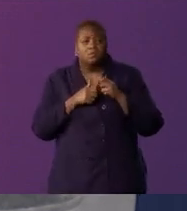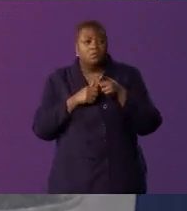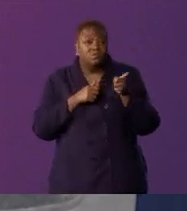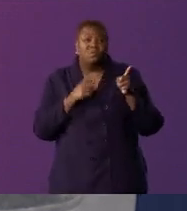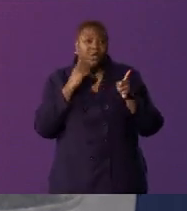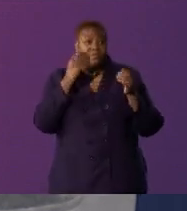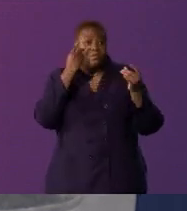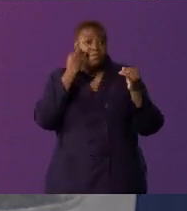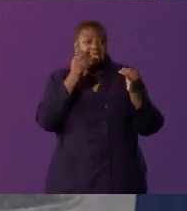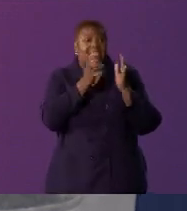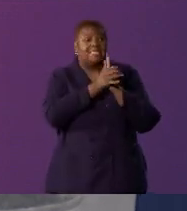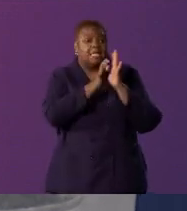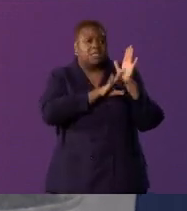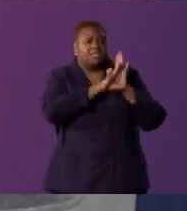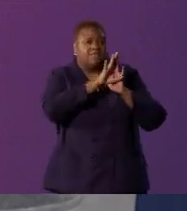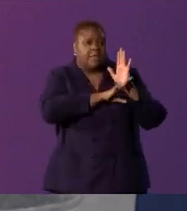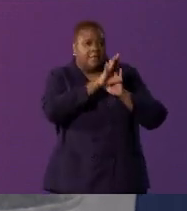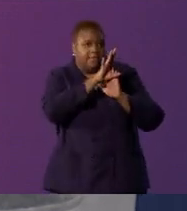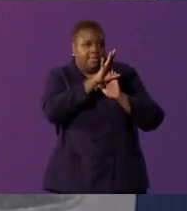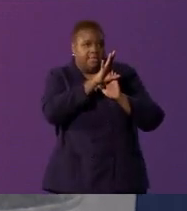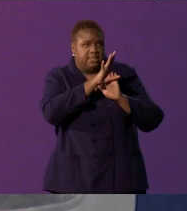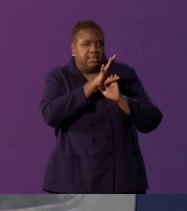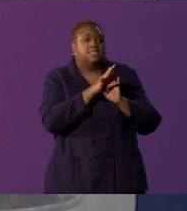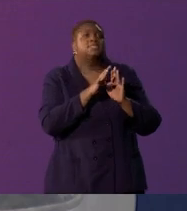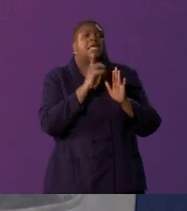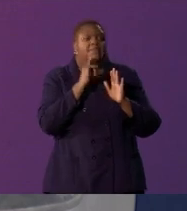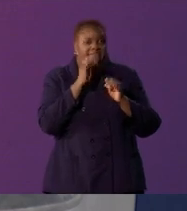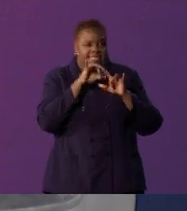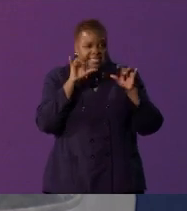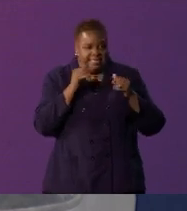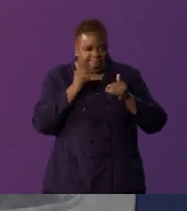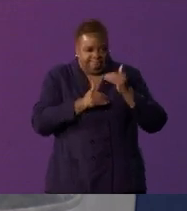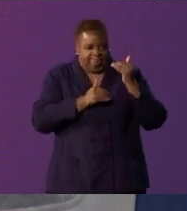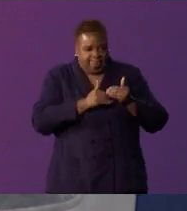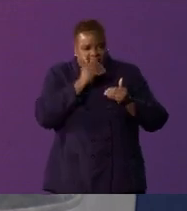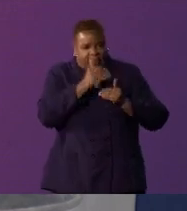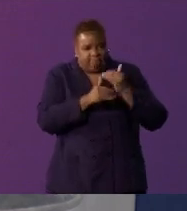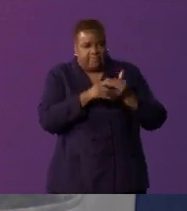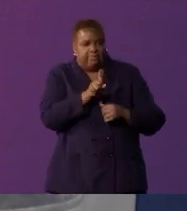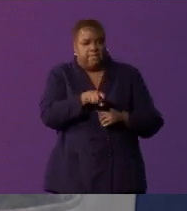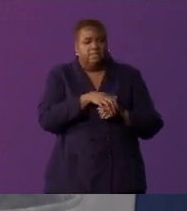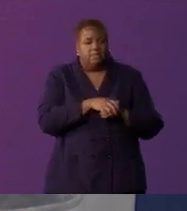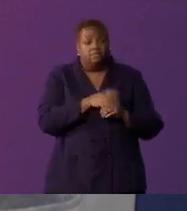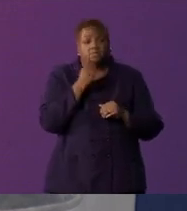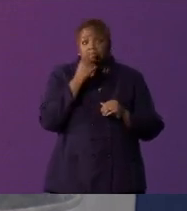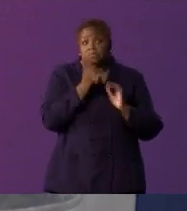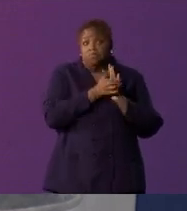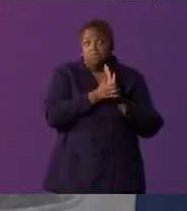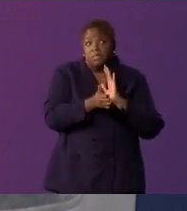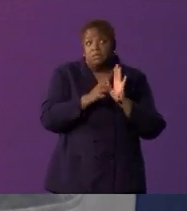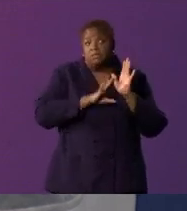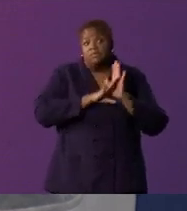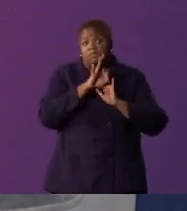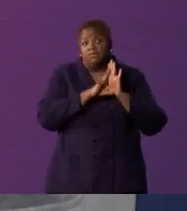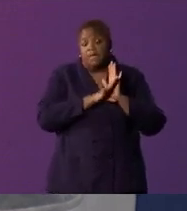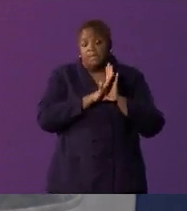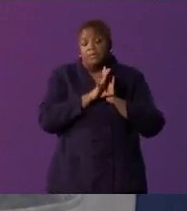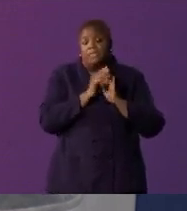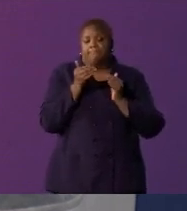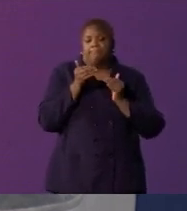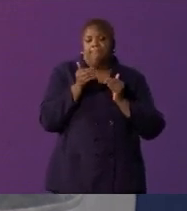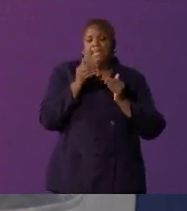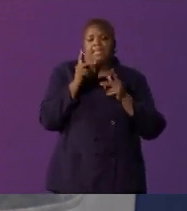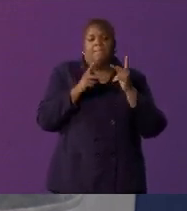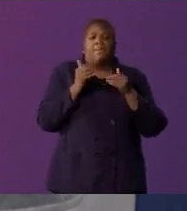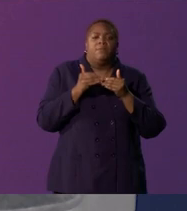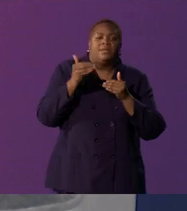think about talent development in a very systematic way. And remember one thing, talent development and succession management